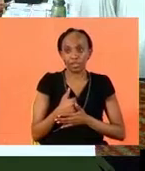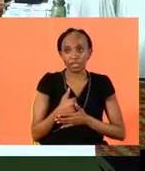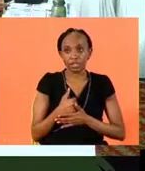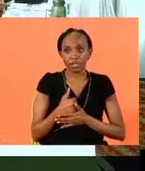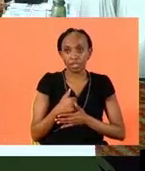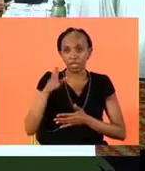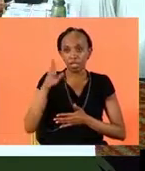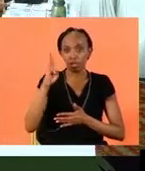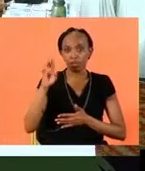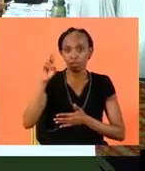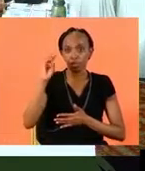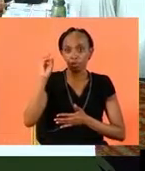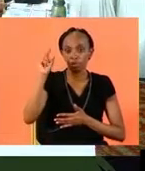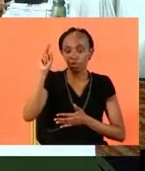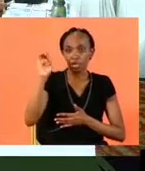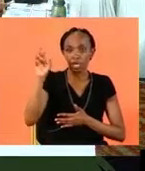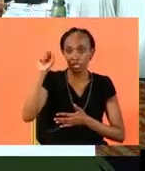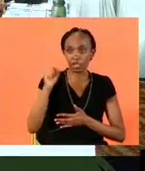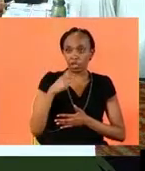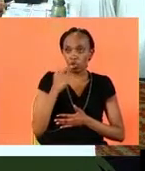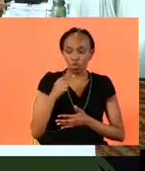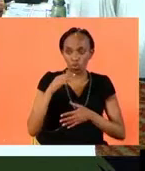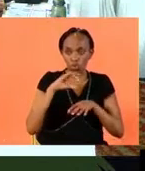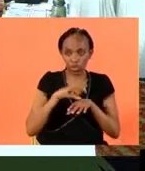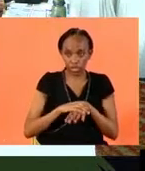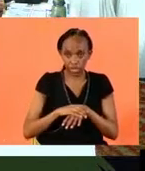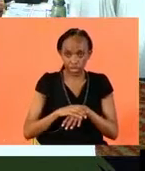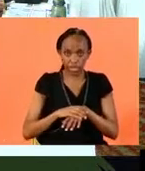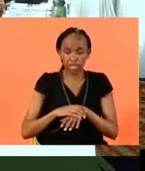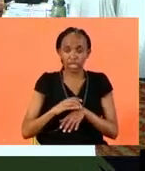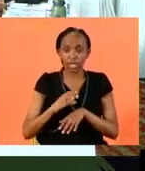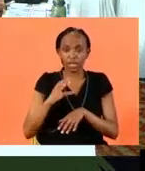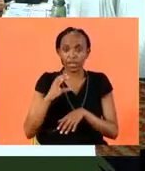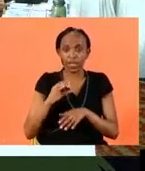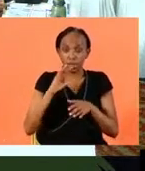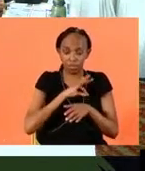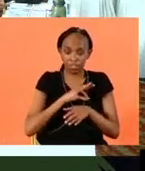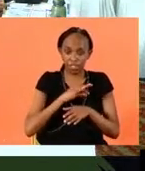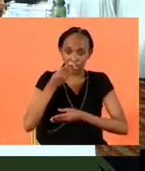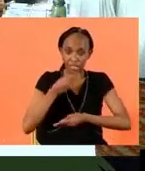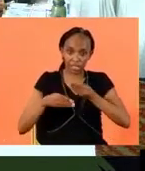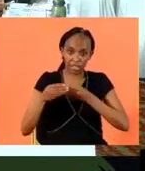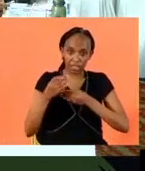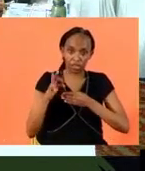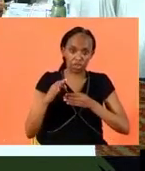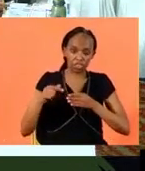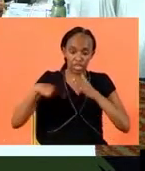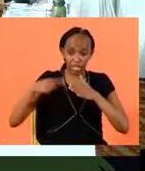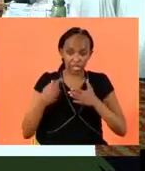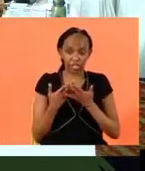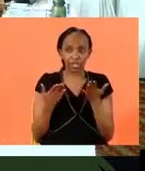brokers who get commissions in the sale of industrial